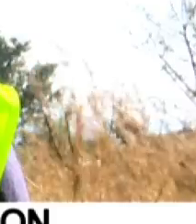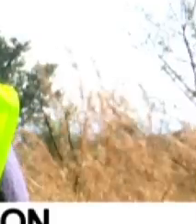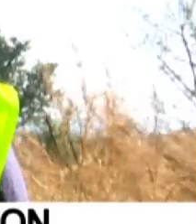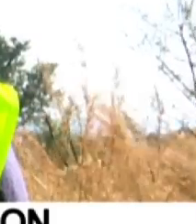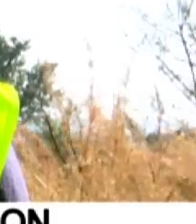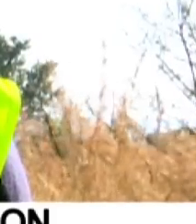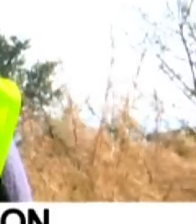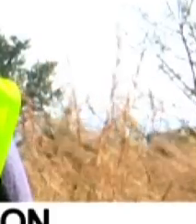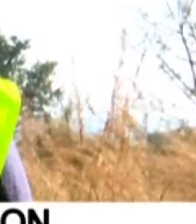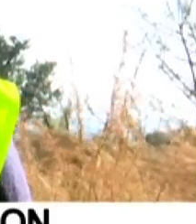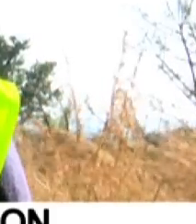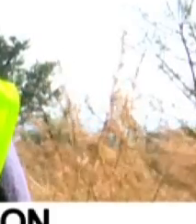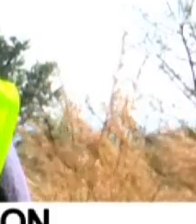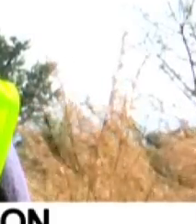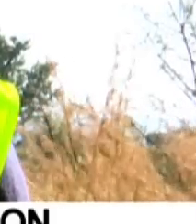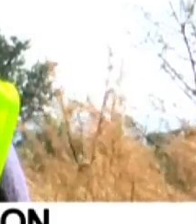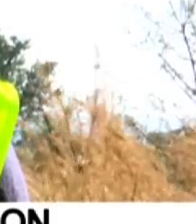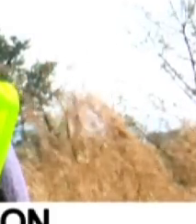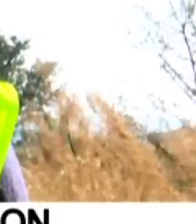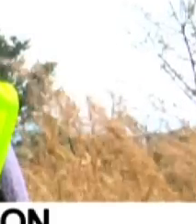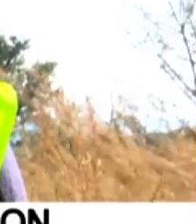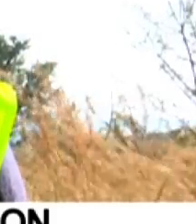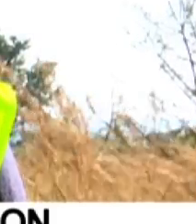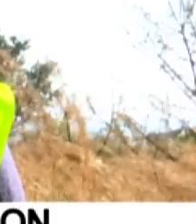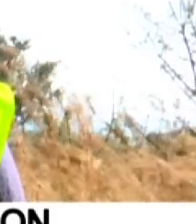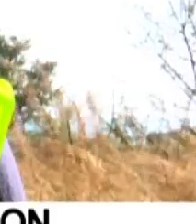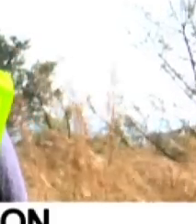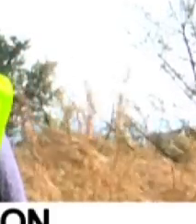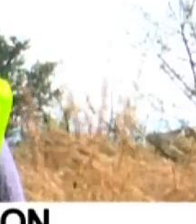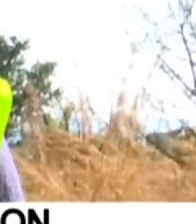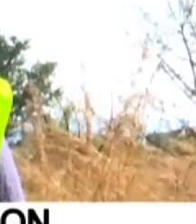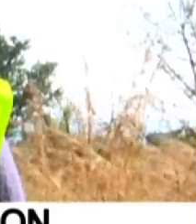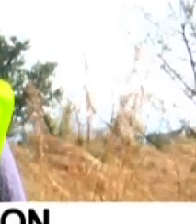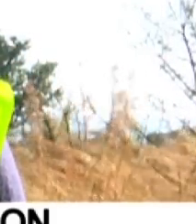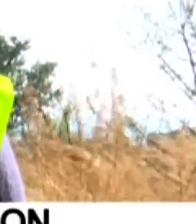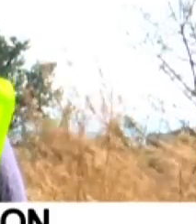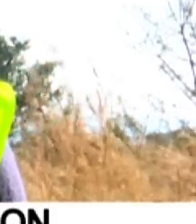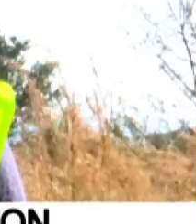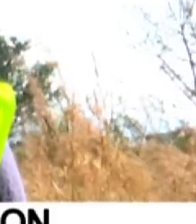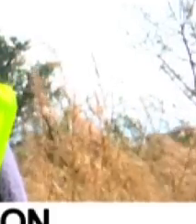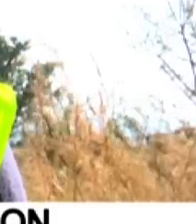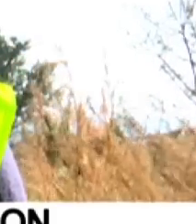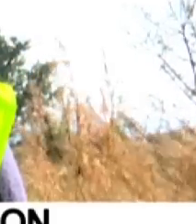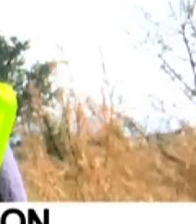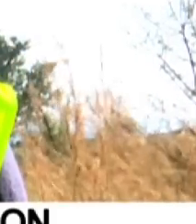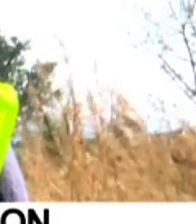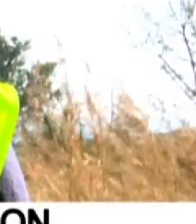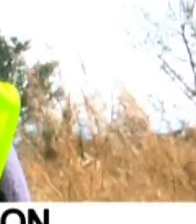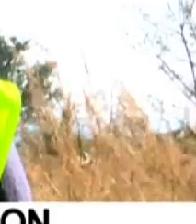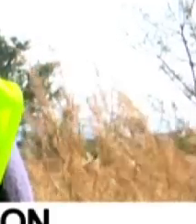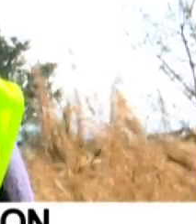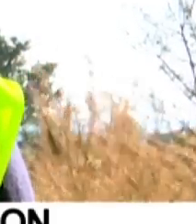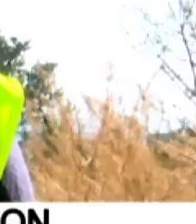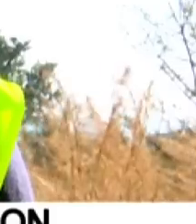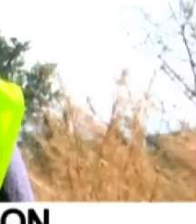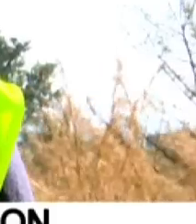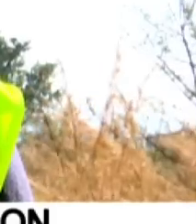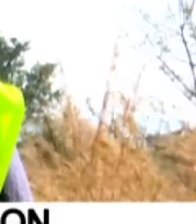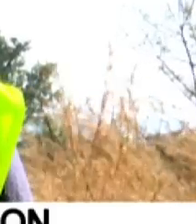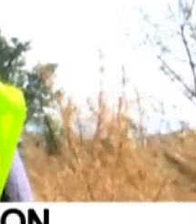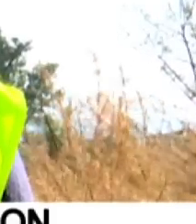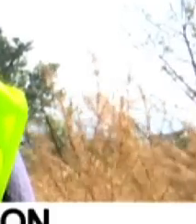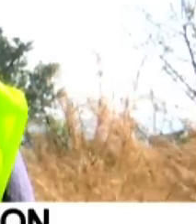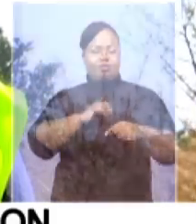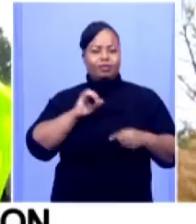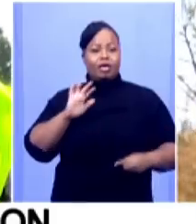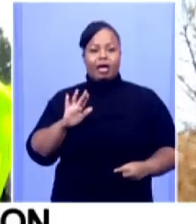the accident to law enforcement agencies. But yeah, it was dark, and anything could have